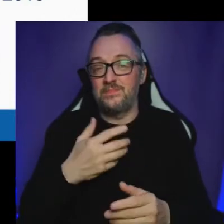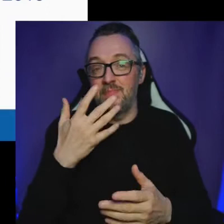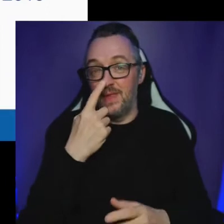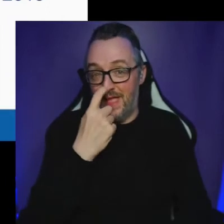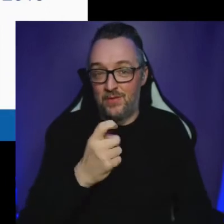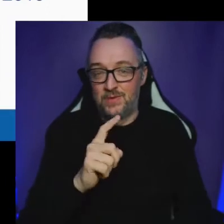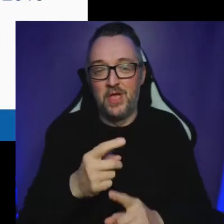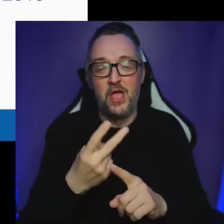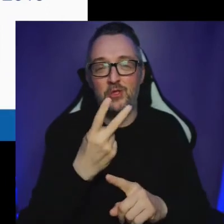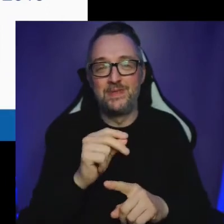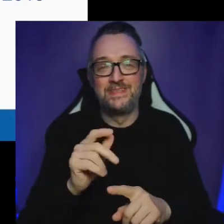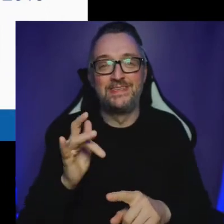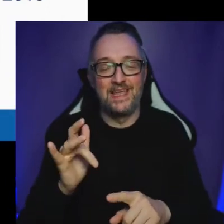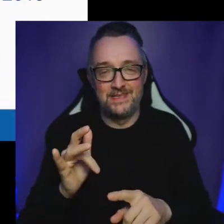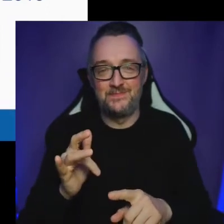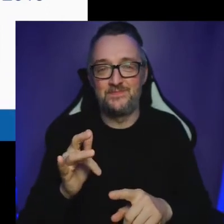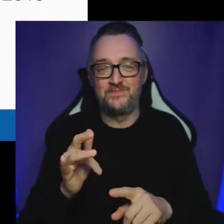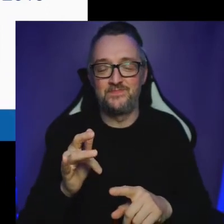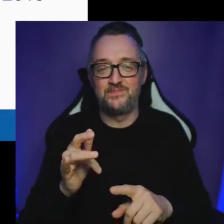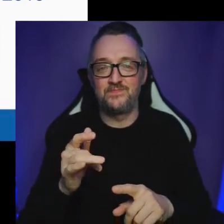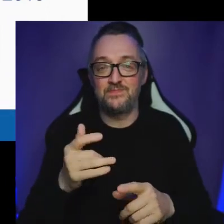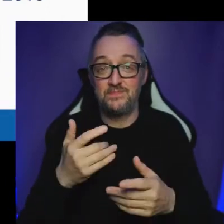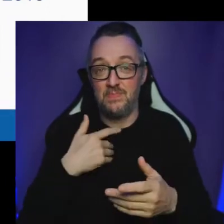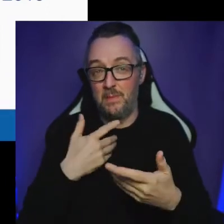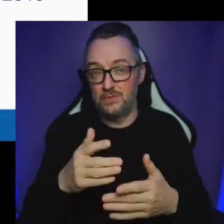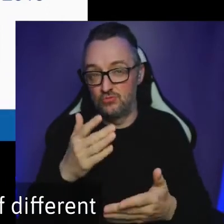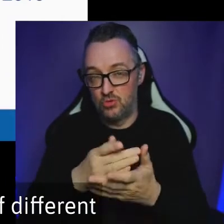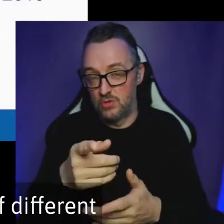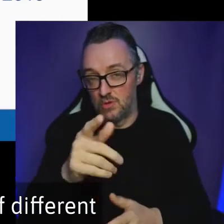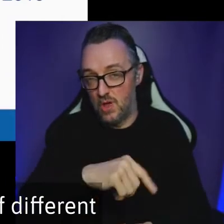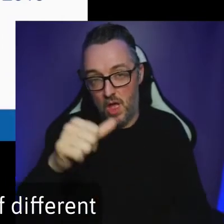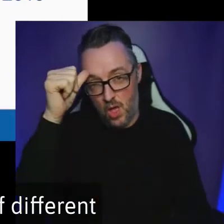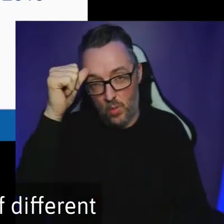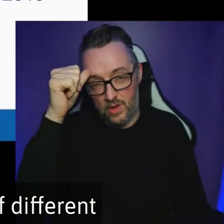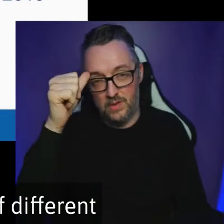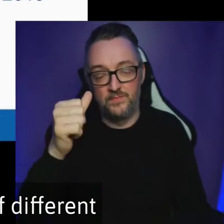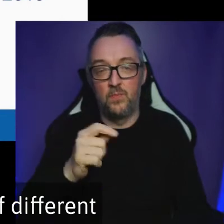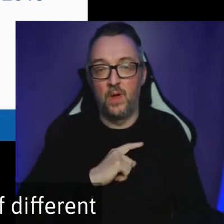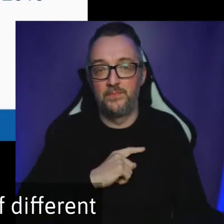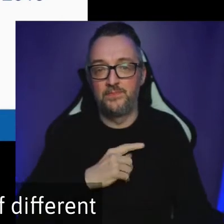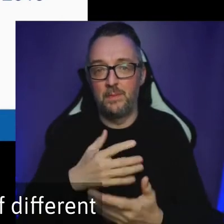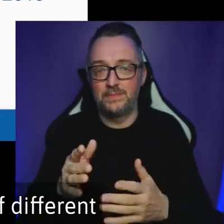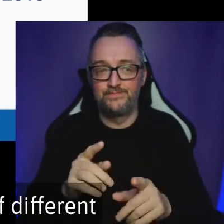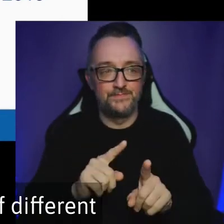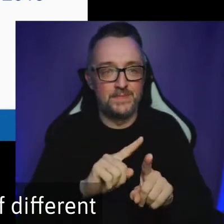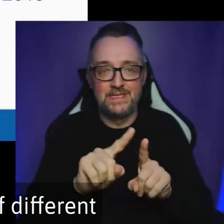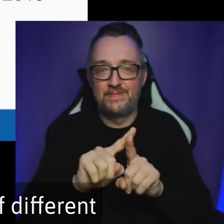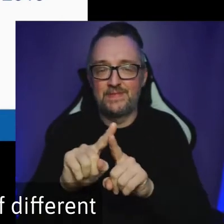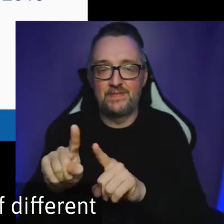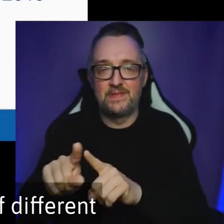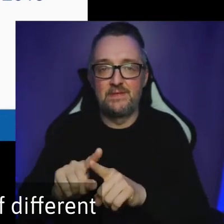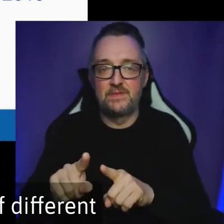from 2010, which, as I'm sure you're all aware, comes from a kind of bringing together of a lot of different